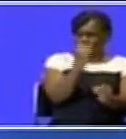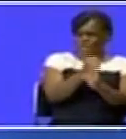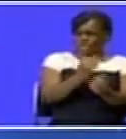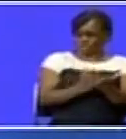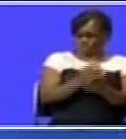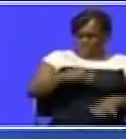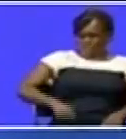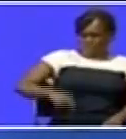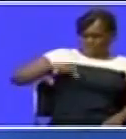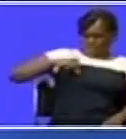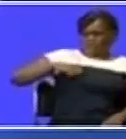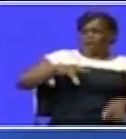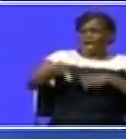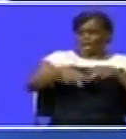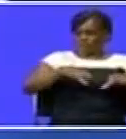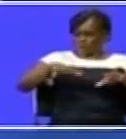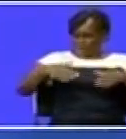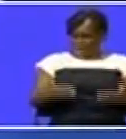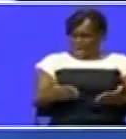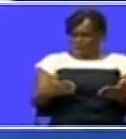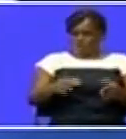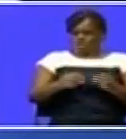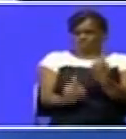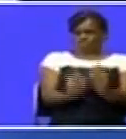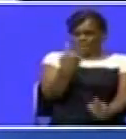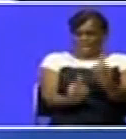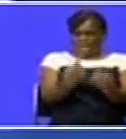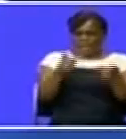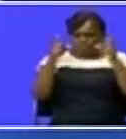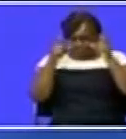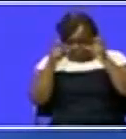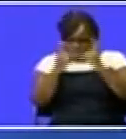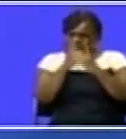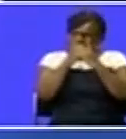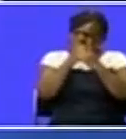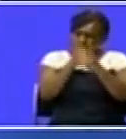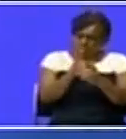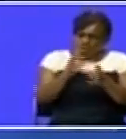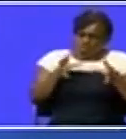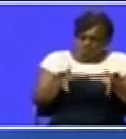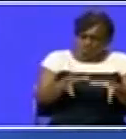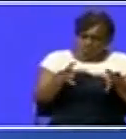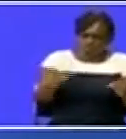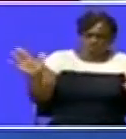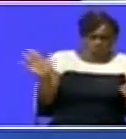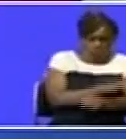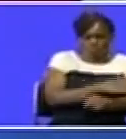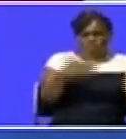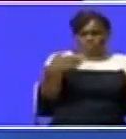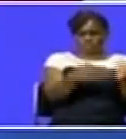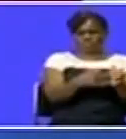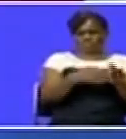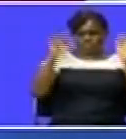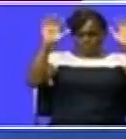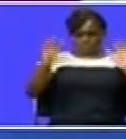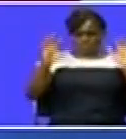ensure the survival of our species is actually to destroy the stockpiles we have and push for a total ban. The